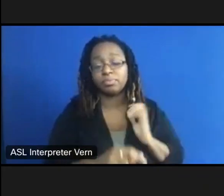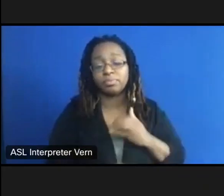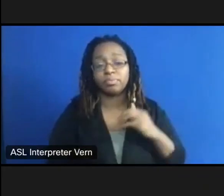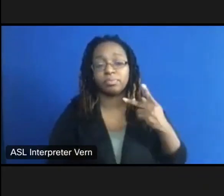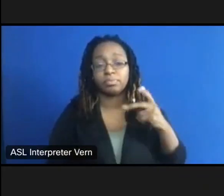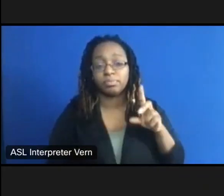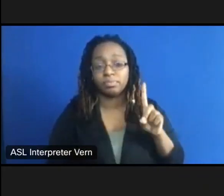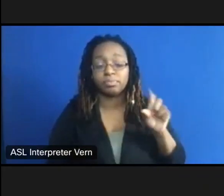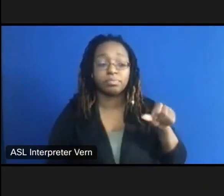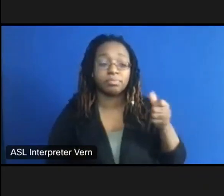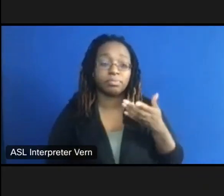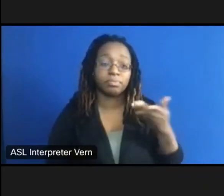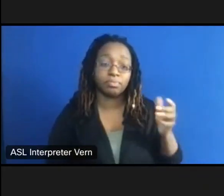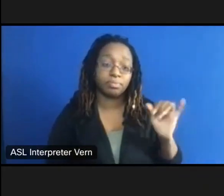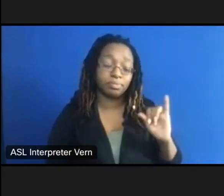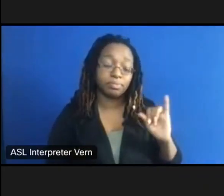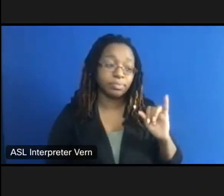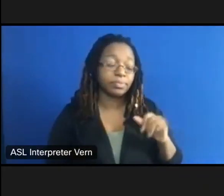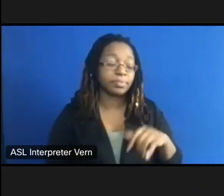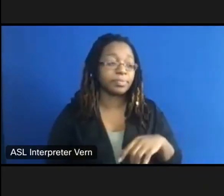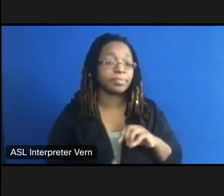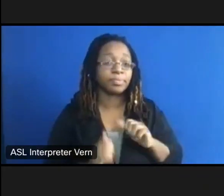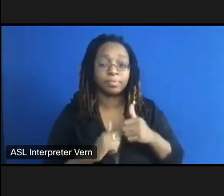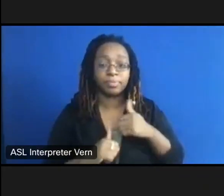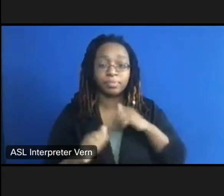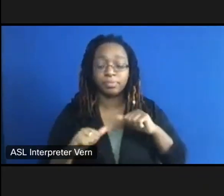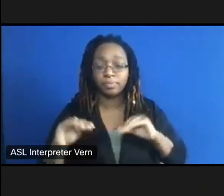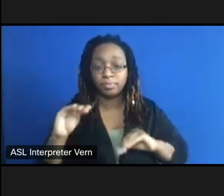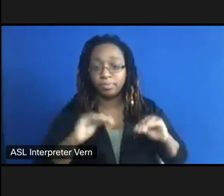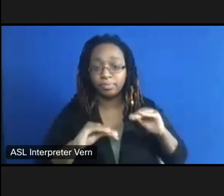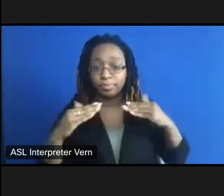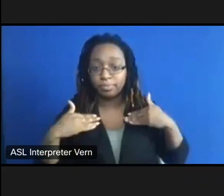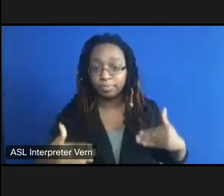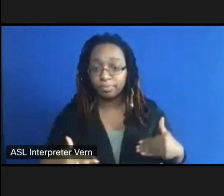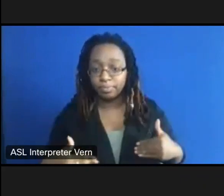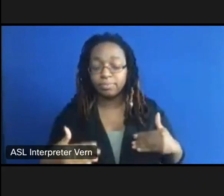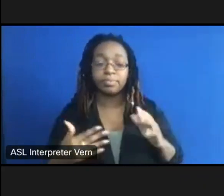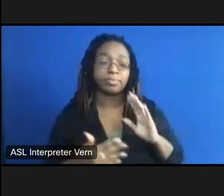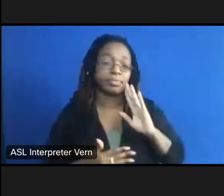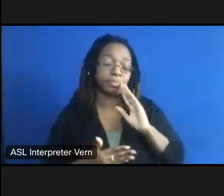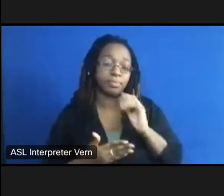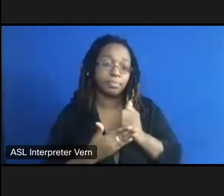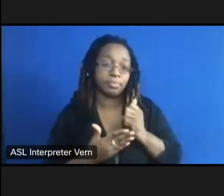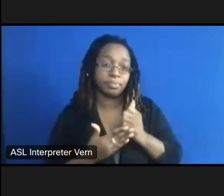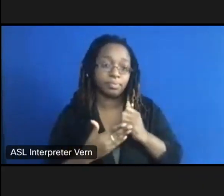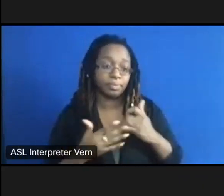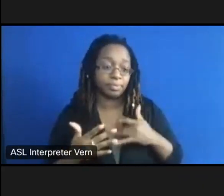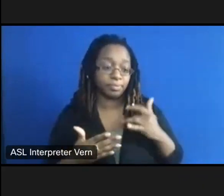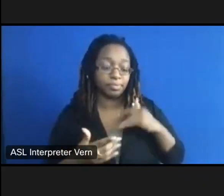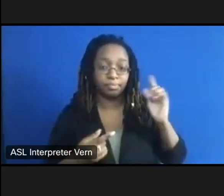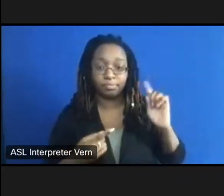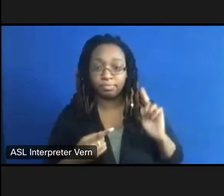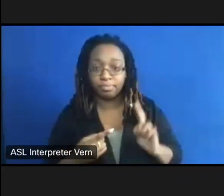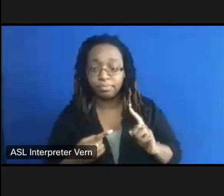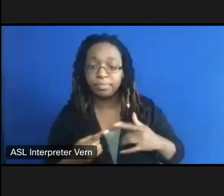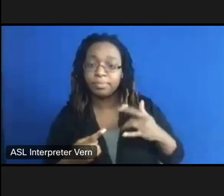such as, the way we can move our bodies to help mitigate these feelings of feeling